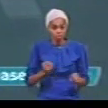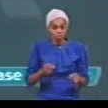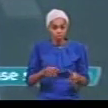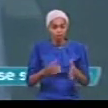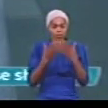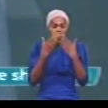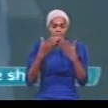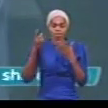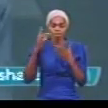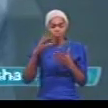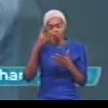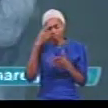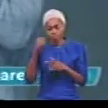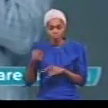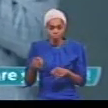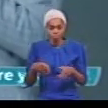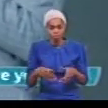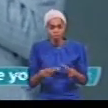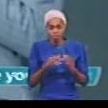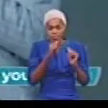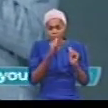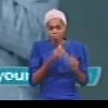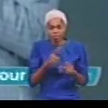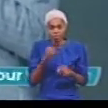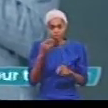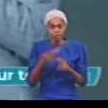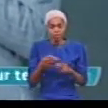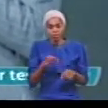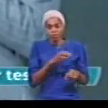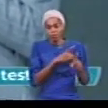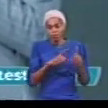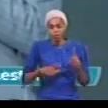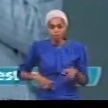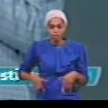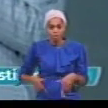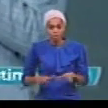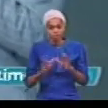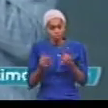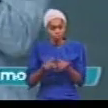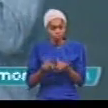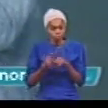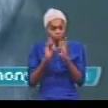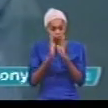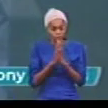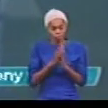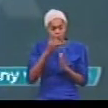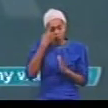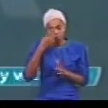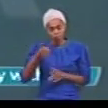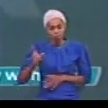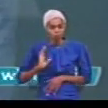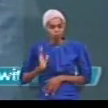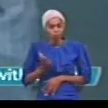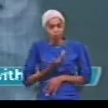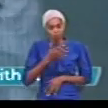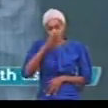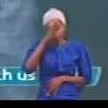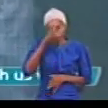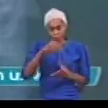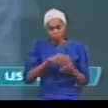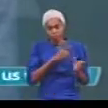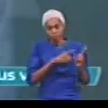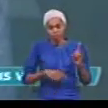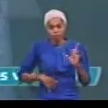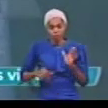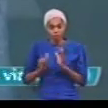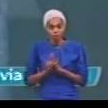God for them. Let's bless the name of the Lord. And let's pray for our Father in the Lord that the Almighty God